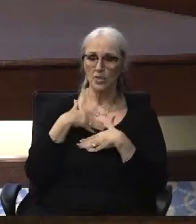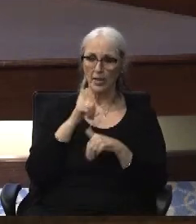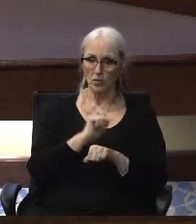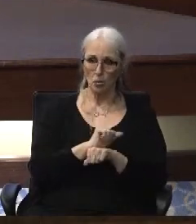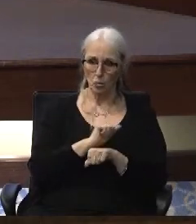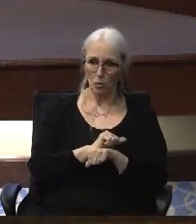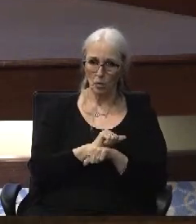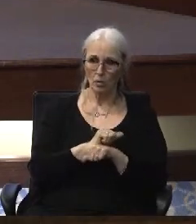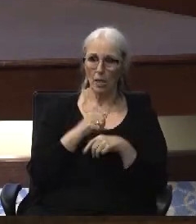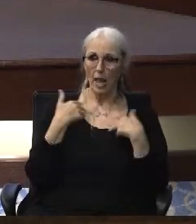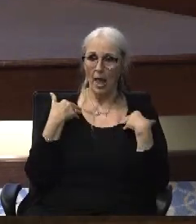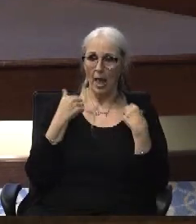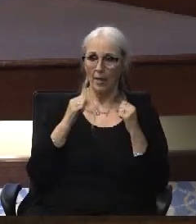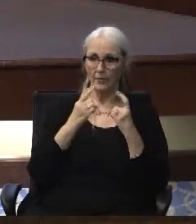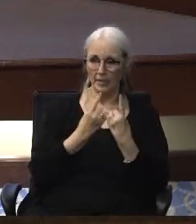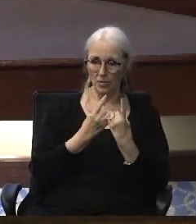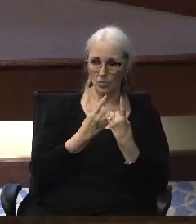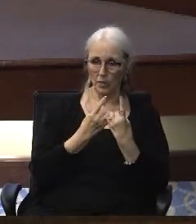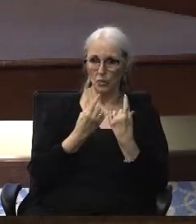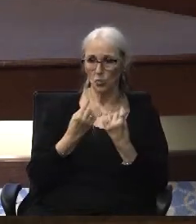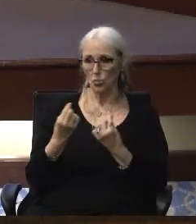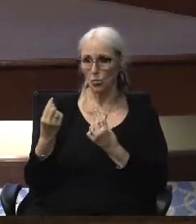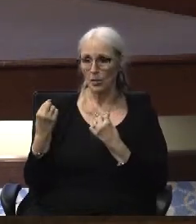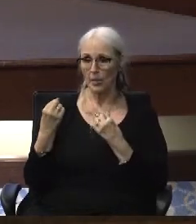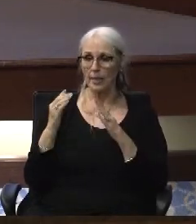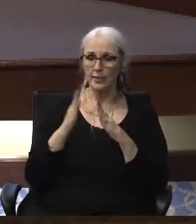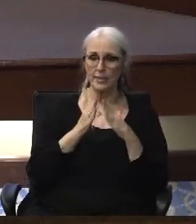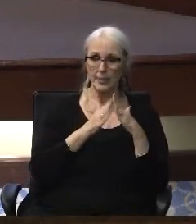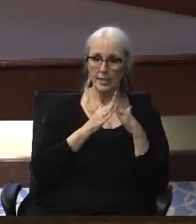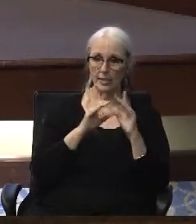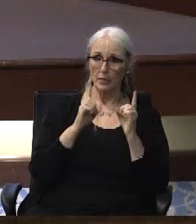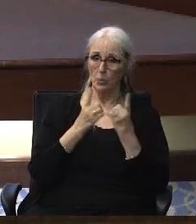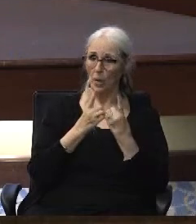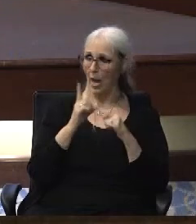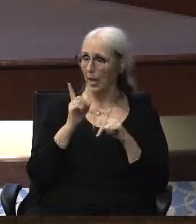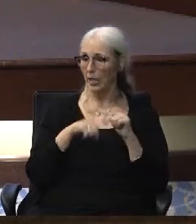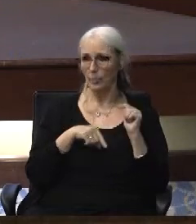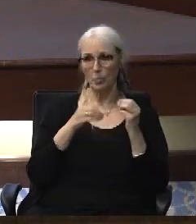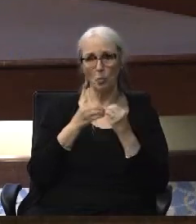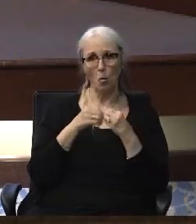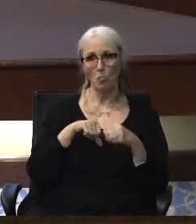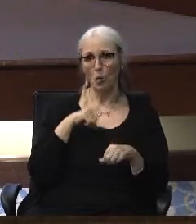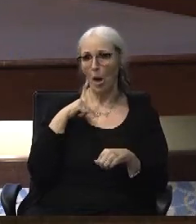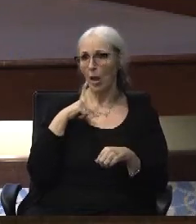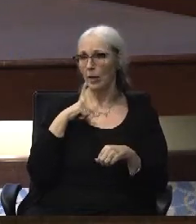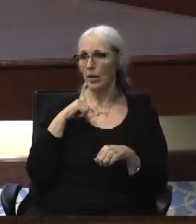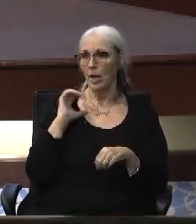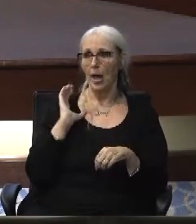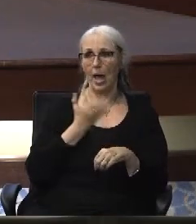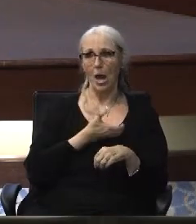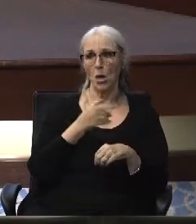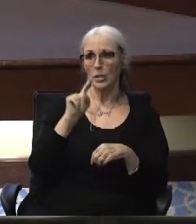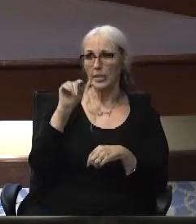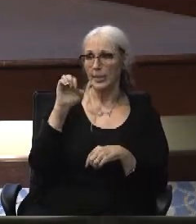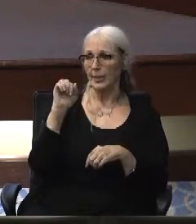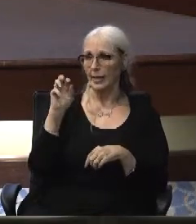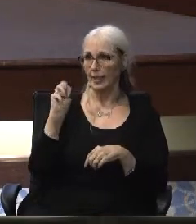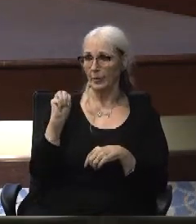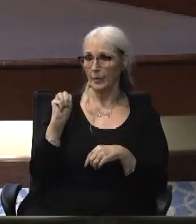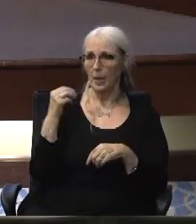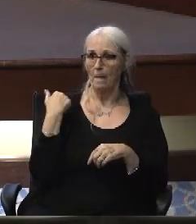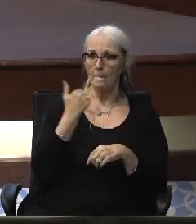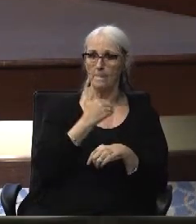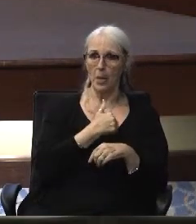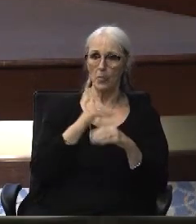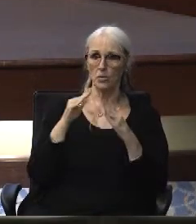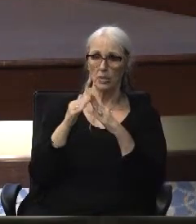is doing. As a city department, I couldn't be more proud of our team. To the members of our